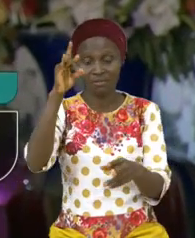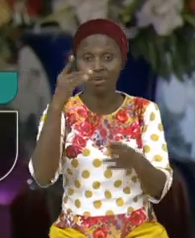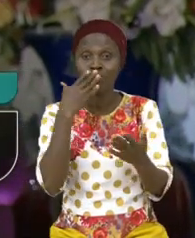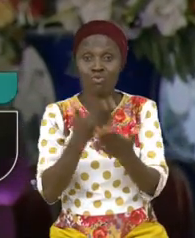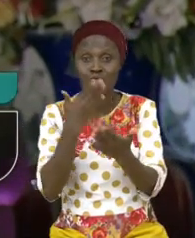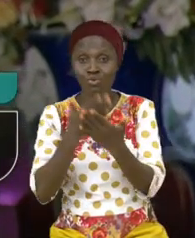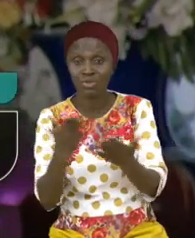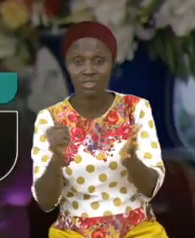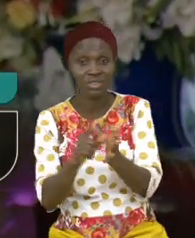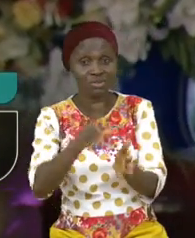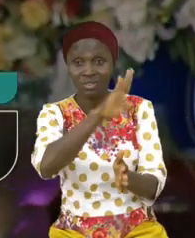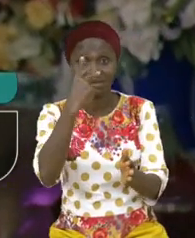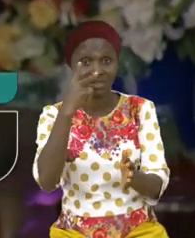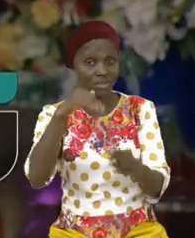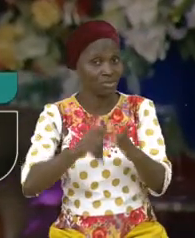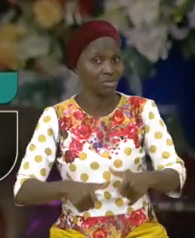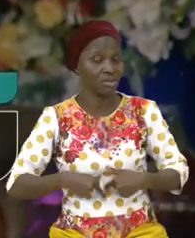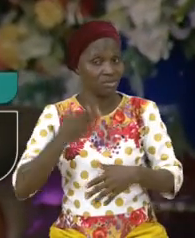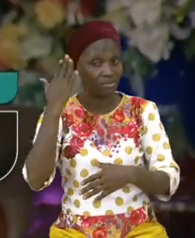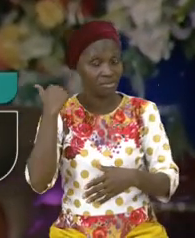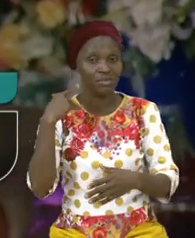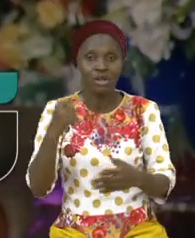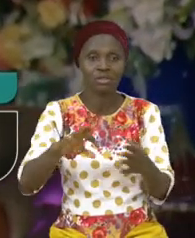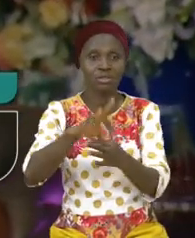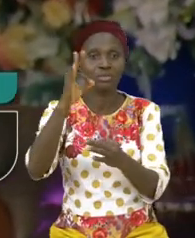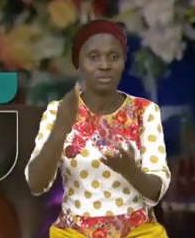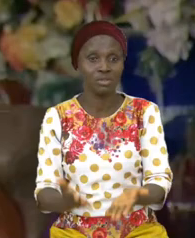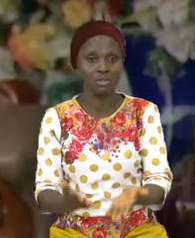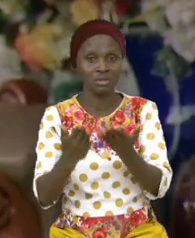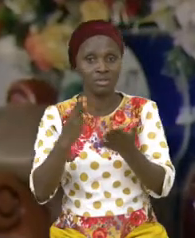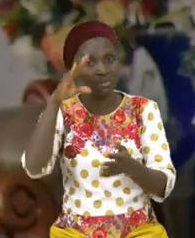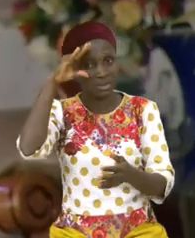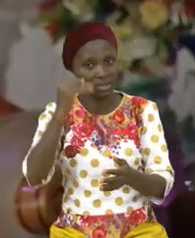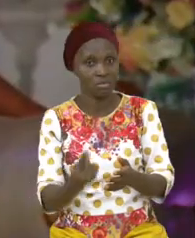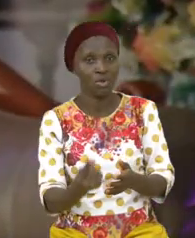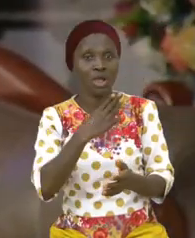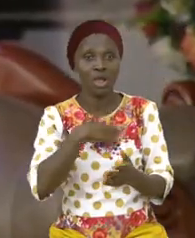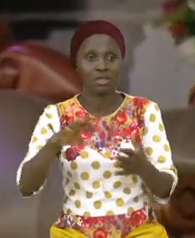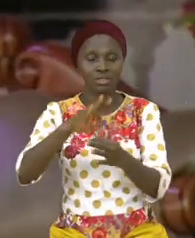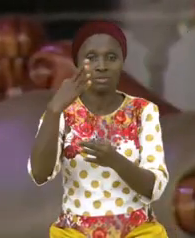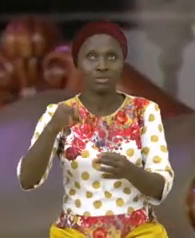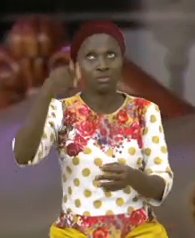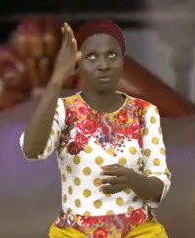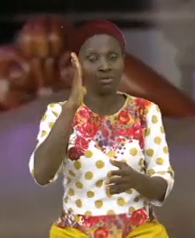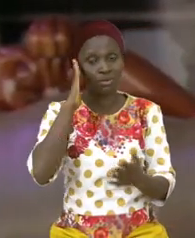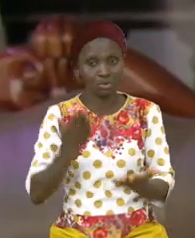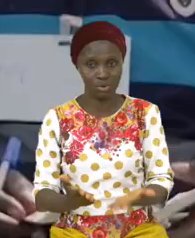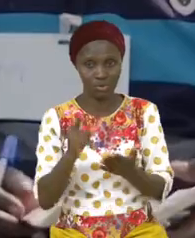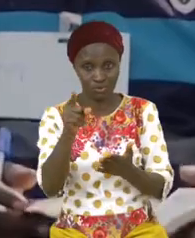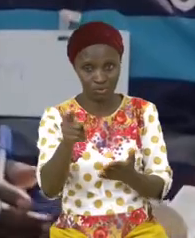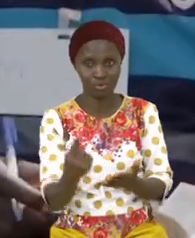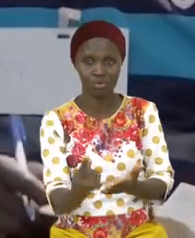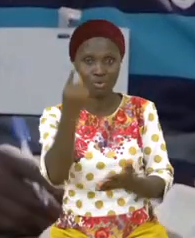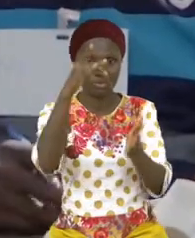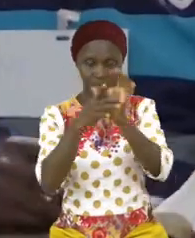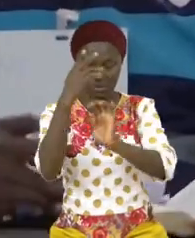life. The Spirit lifted him up, and the Spirit of God will lift you up.